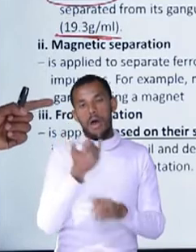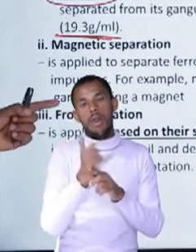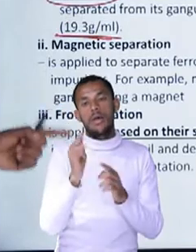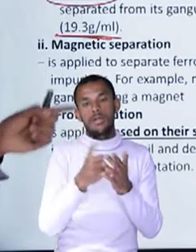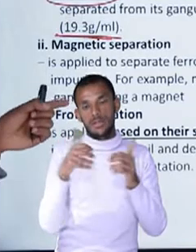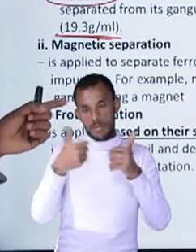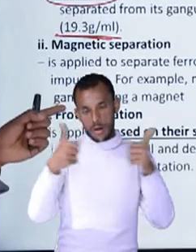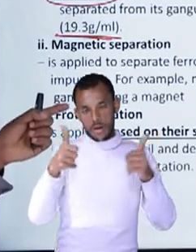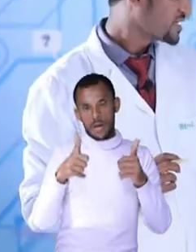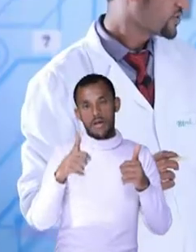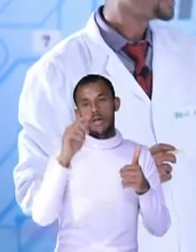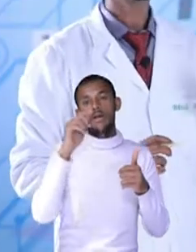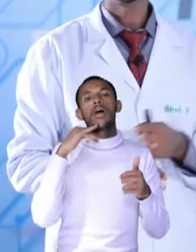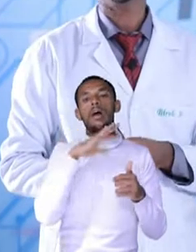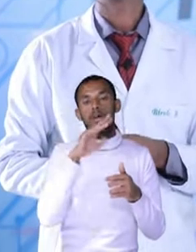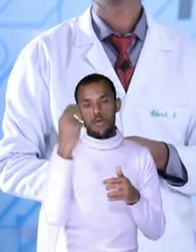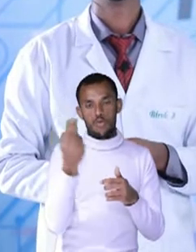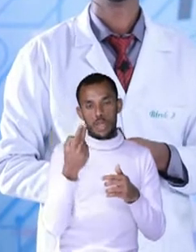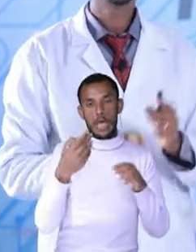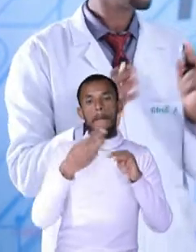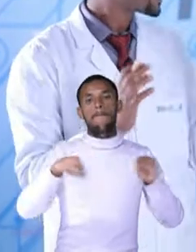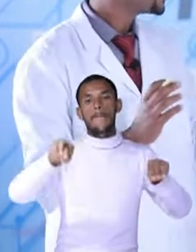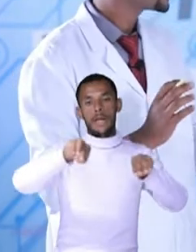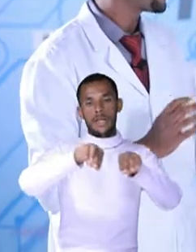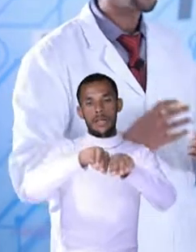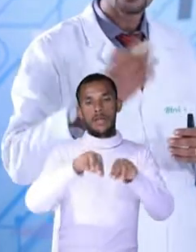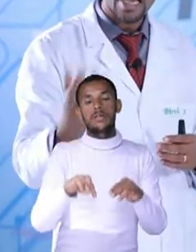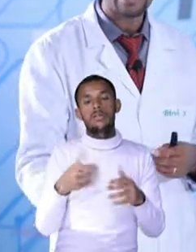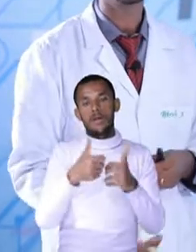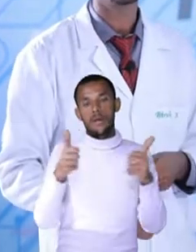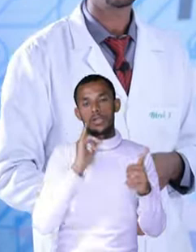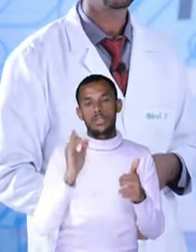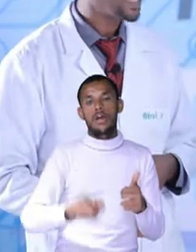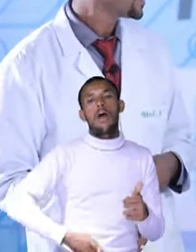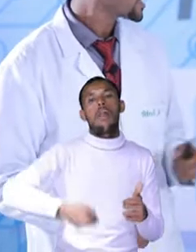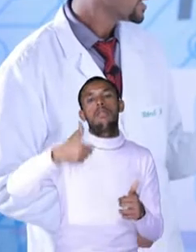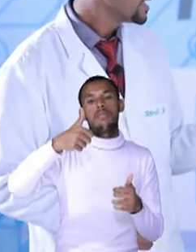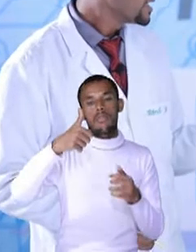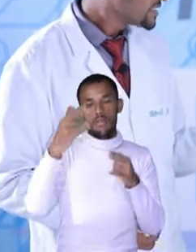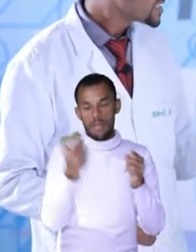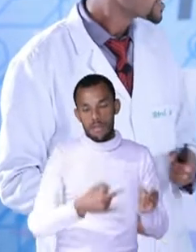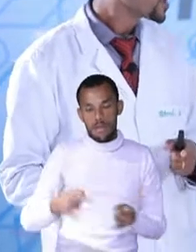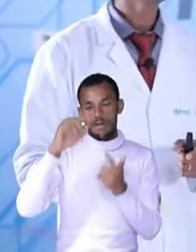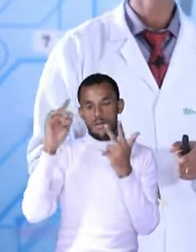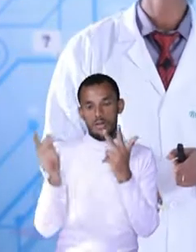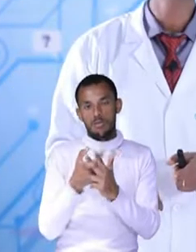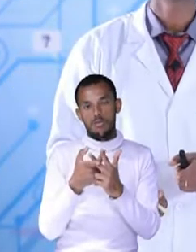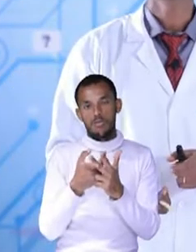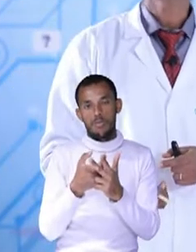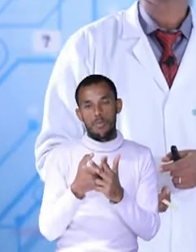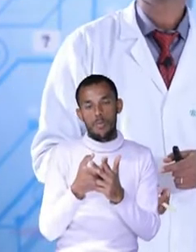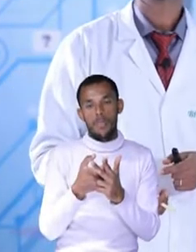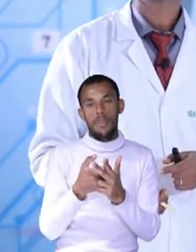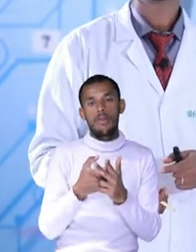separated from its gangue using a magnet. Therefore, magnetic separation is another technique. The third one is